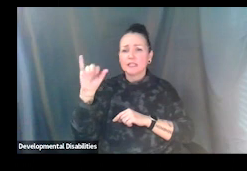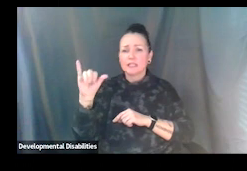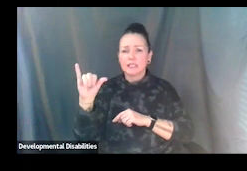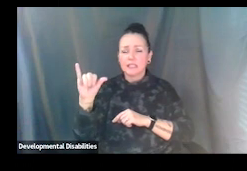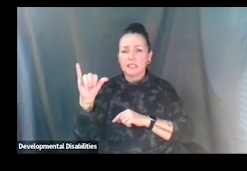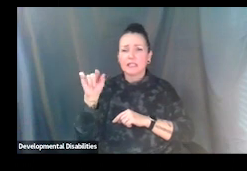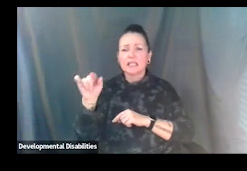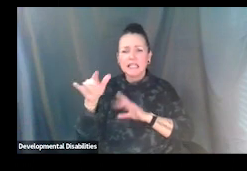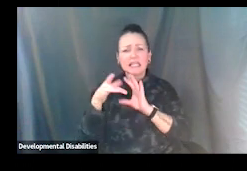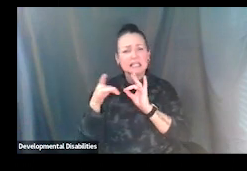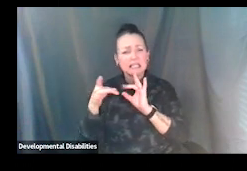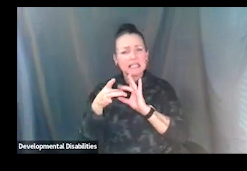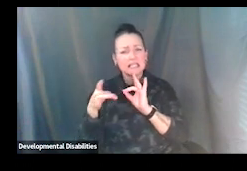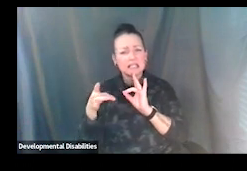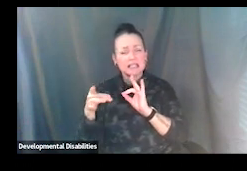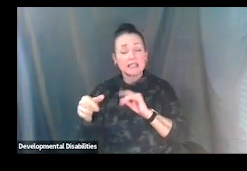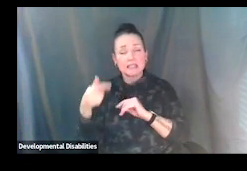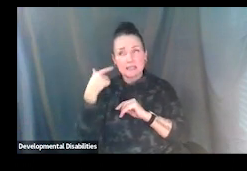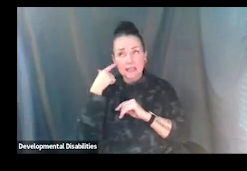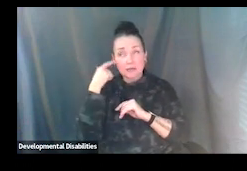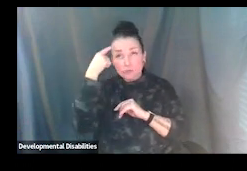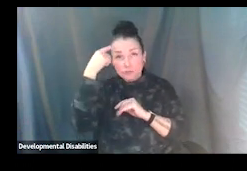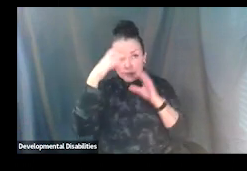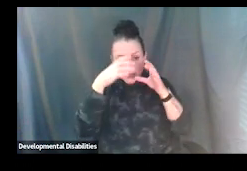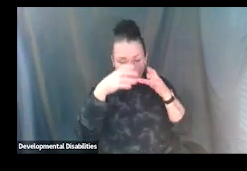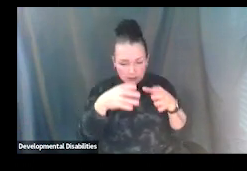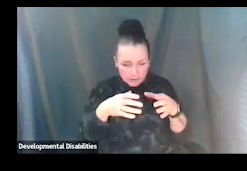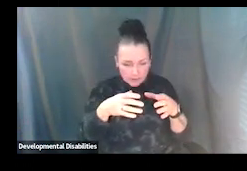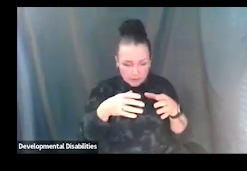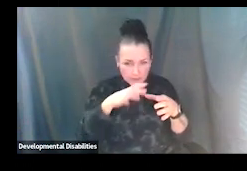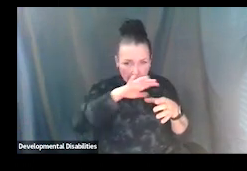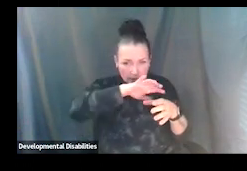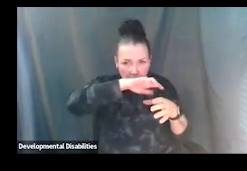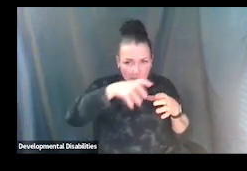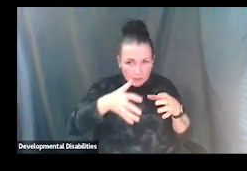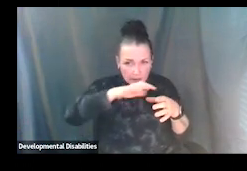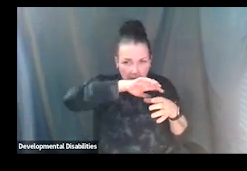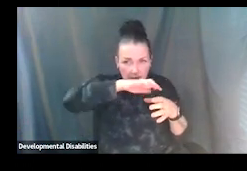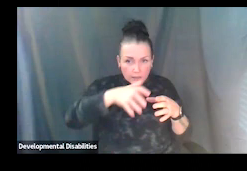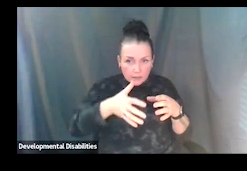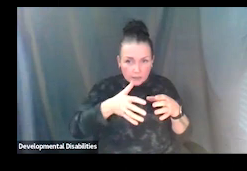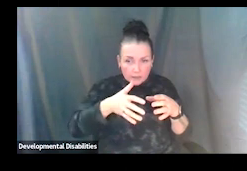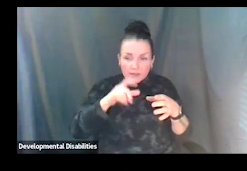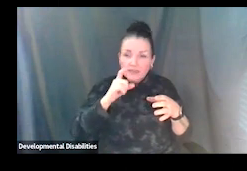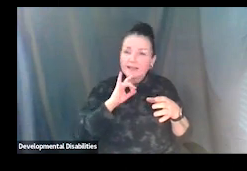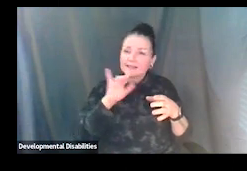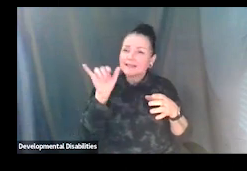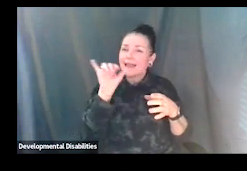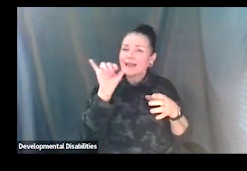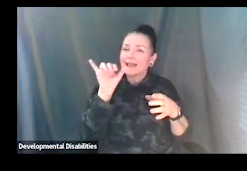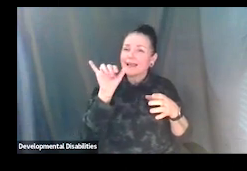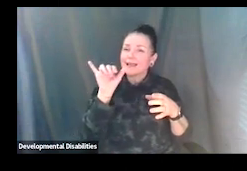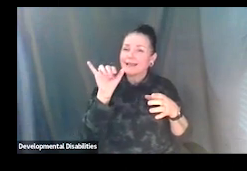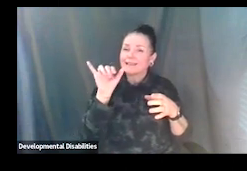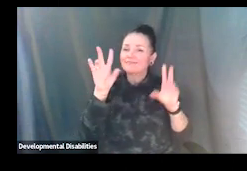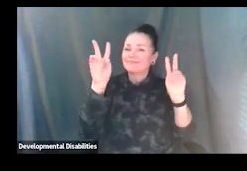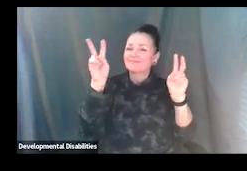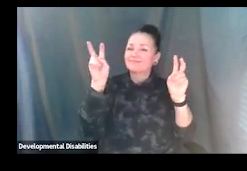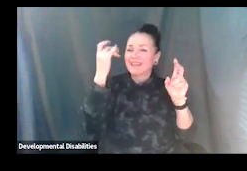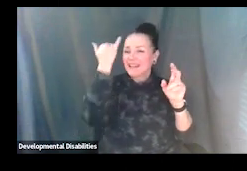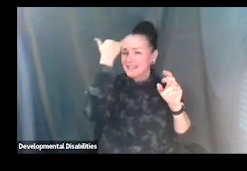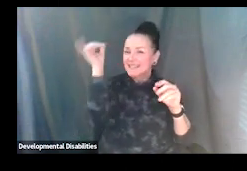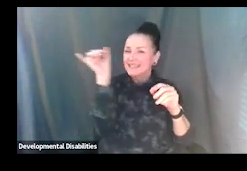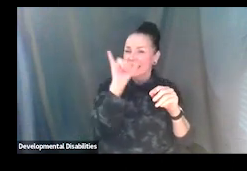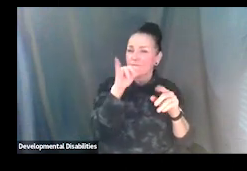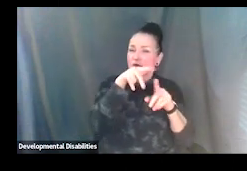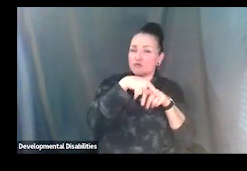brain consisting of the cortex as the rider and the thalamus as the horse, he says it may